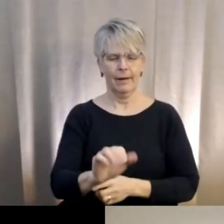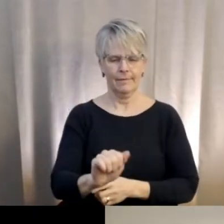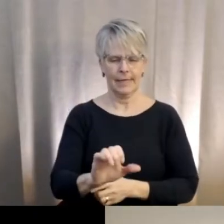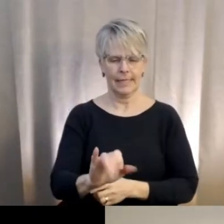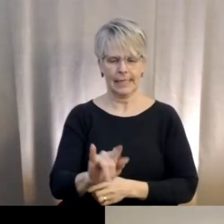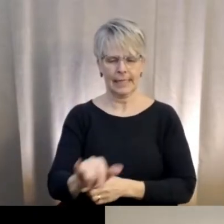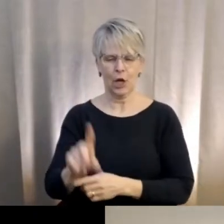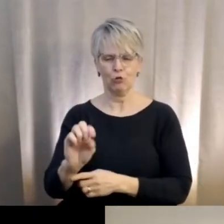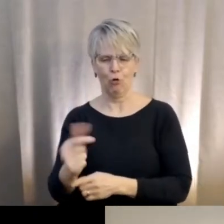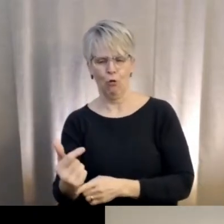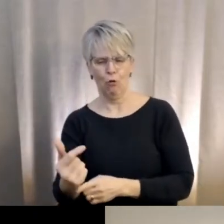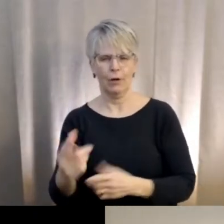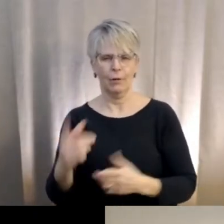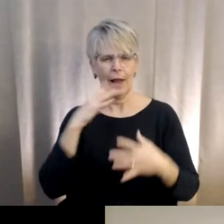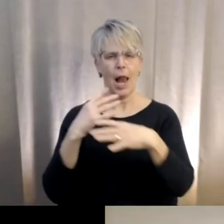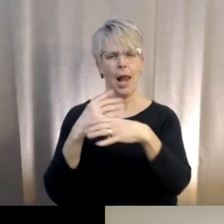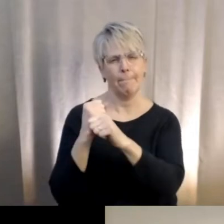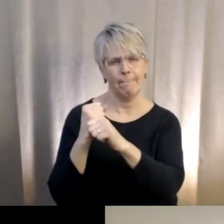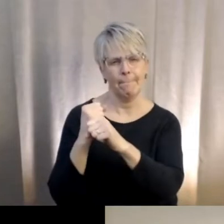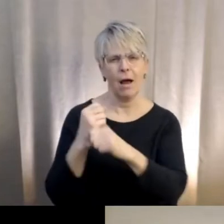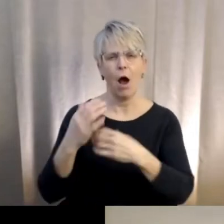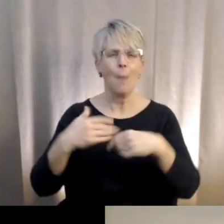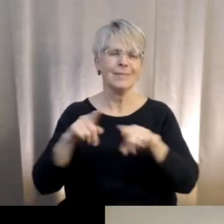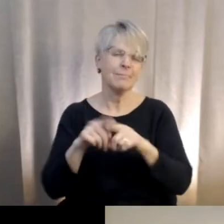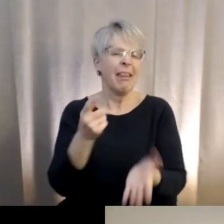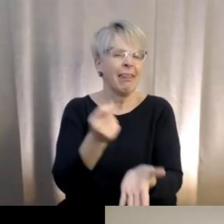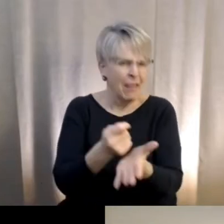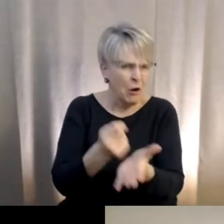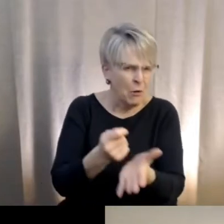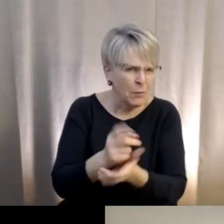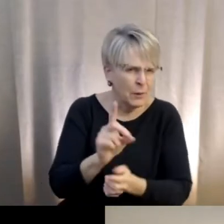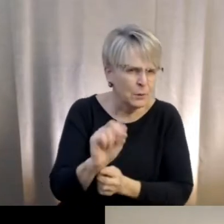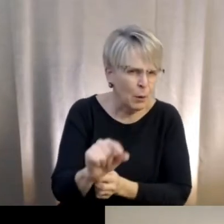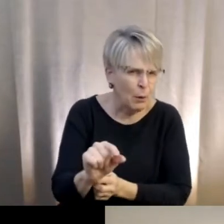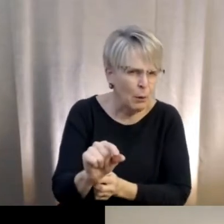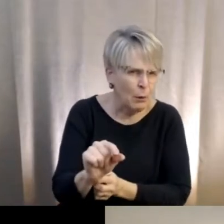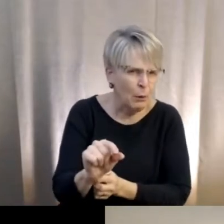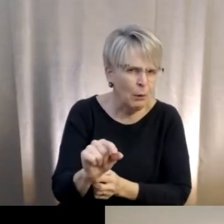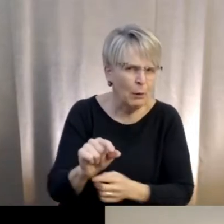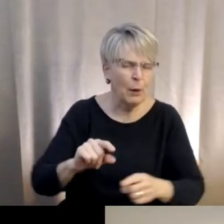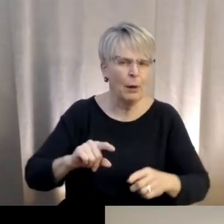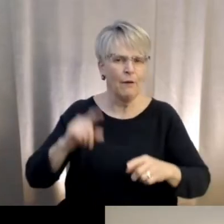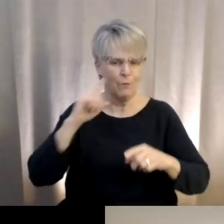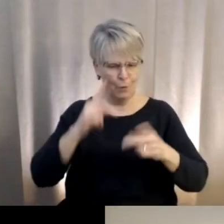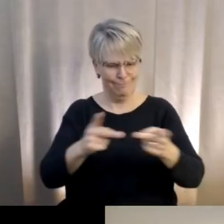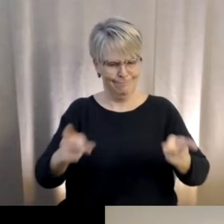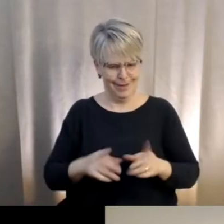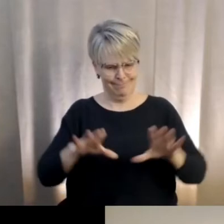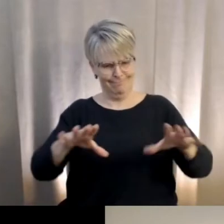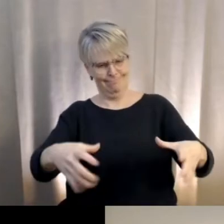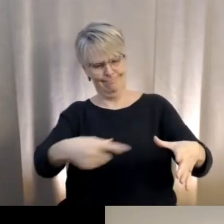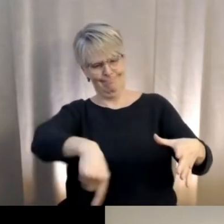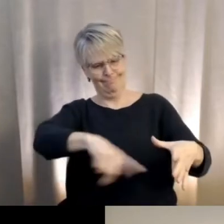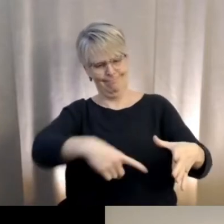like nutshell kind of explanation, it's kind of like a therapy dog for a institution or